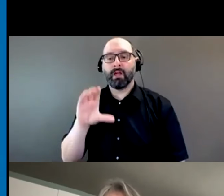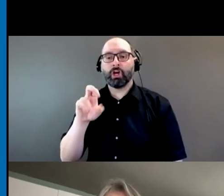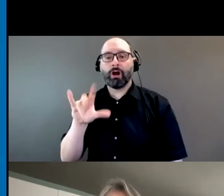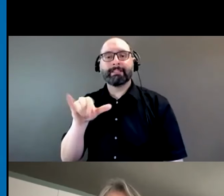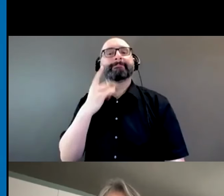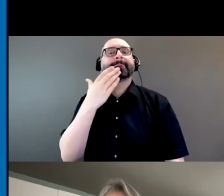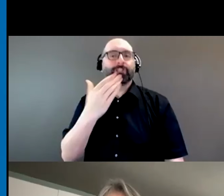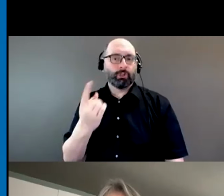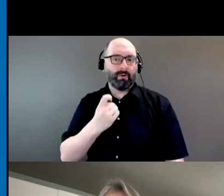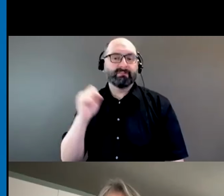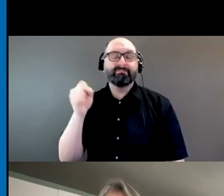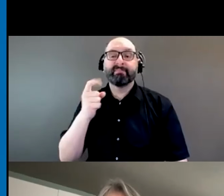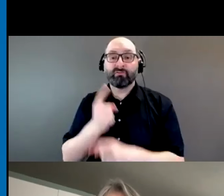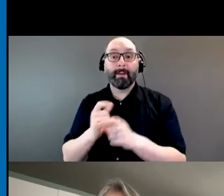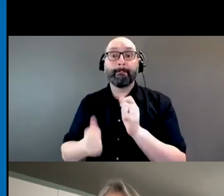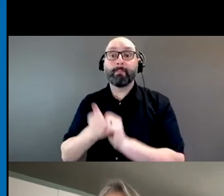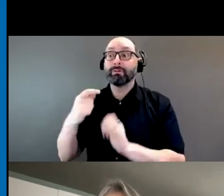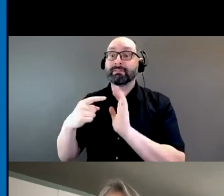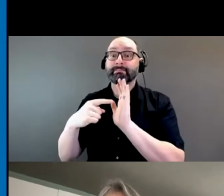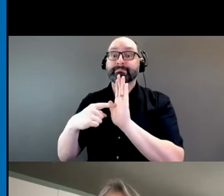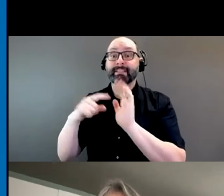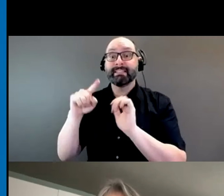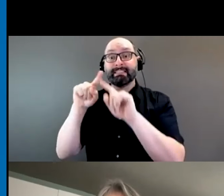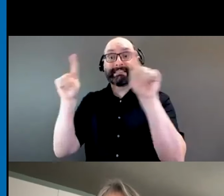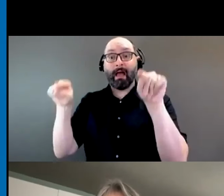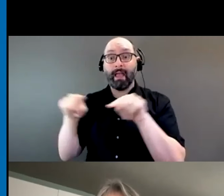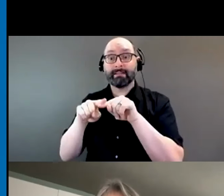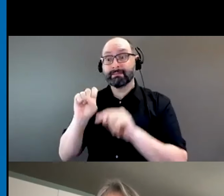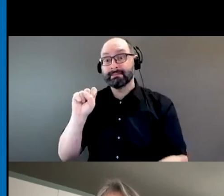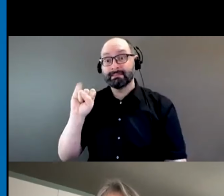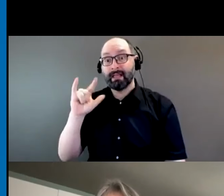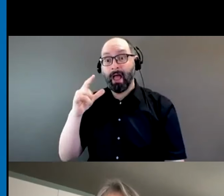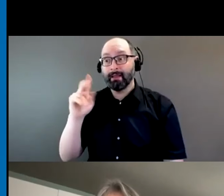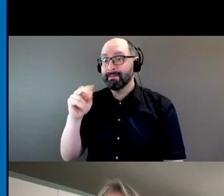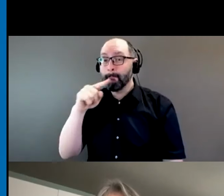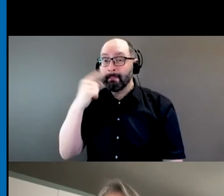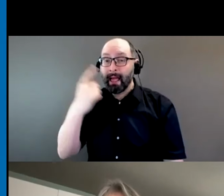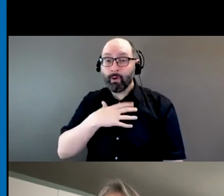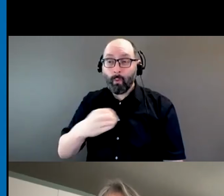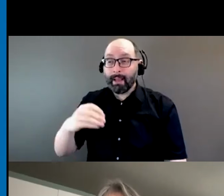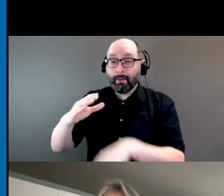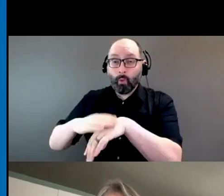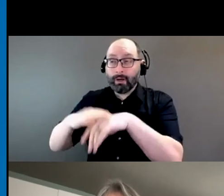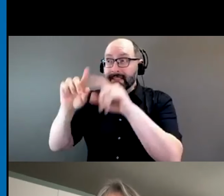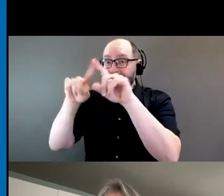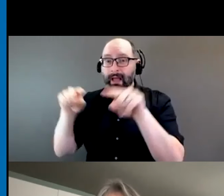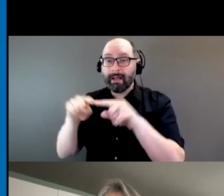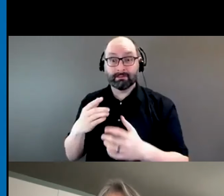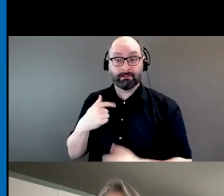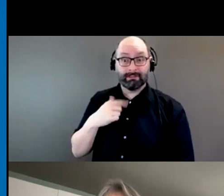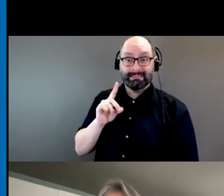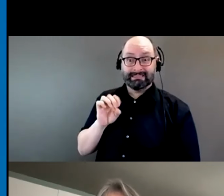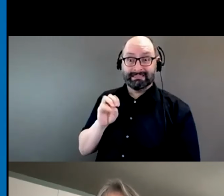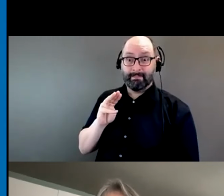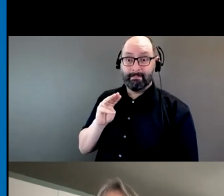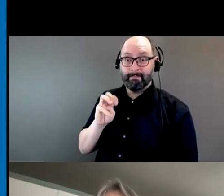right, most signs that we see or warning signs are these black and white icons that can be harder for somebody with dementia to